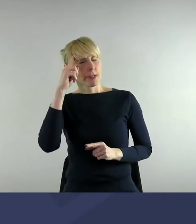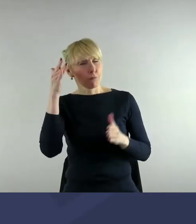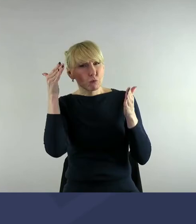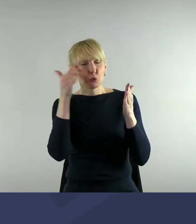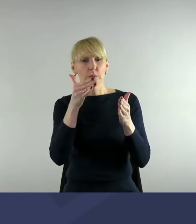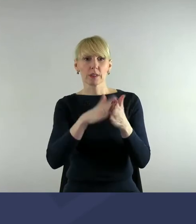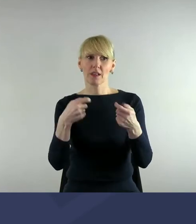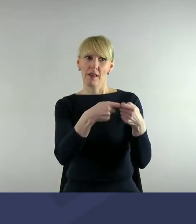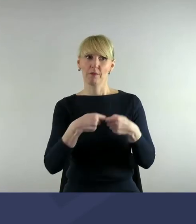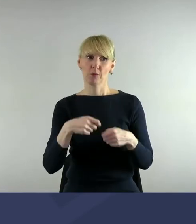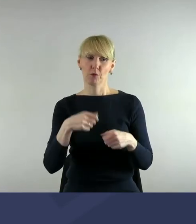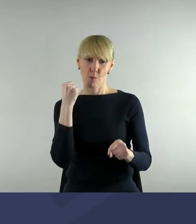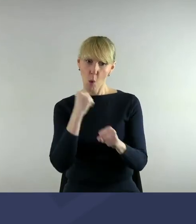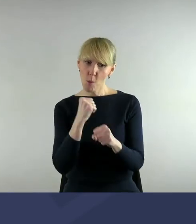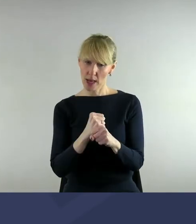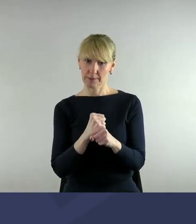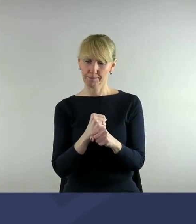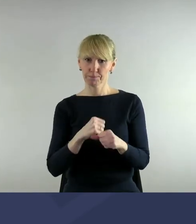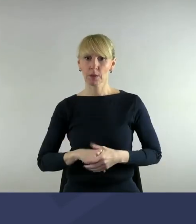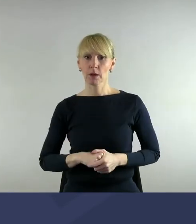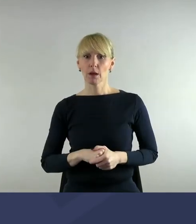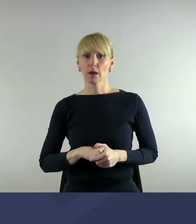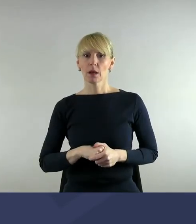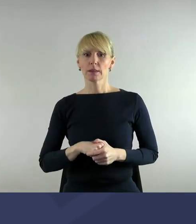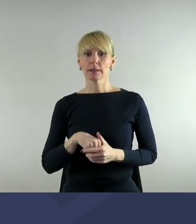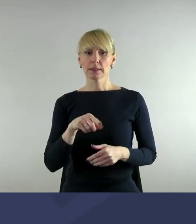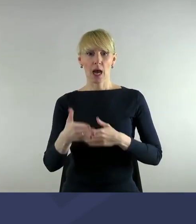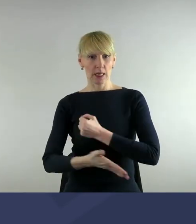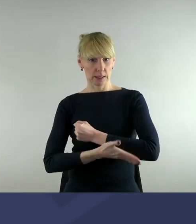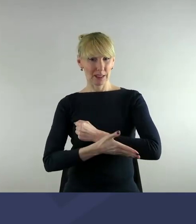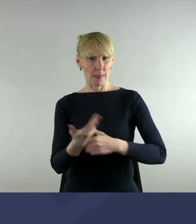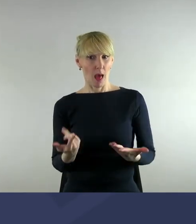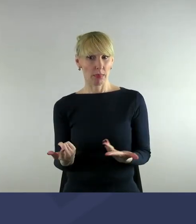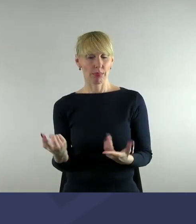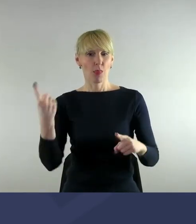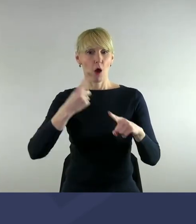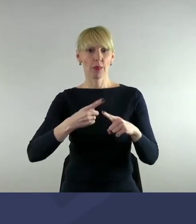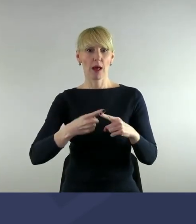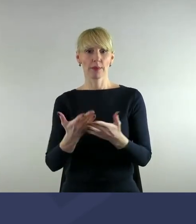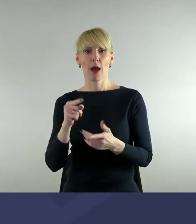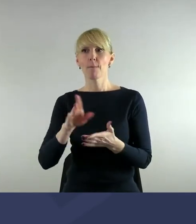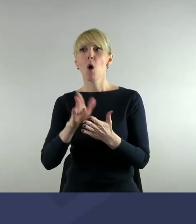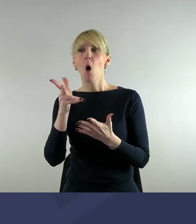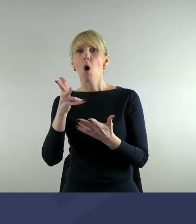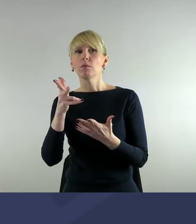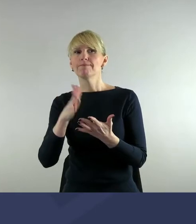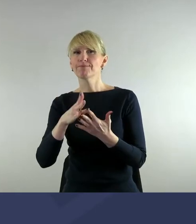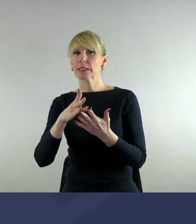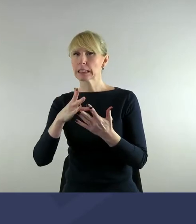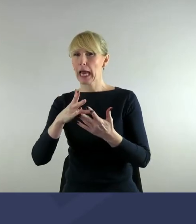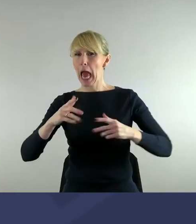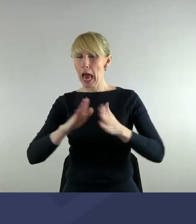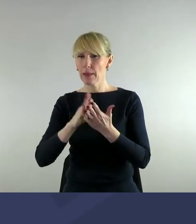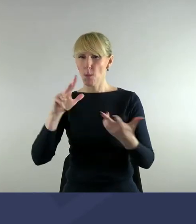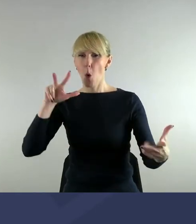This principle was added to the other principles following the tragic terrorist attack on July 22nd,